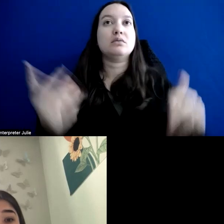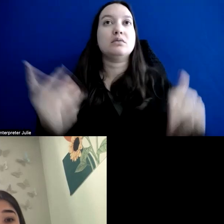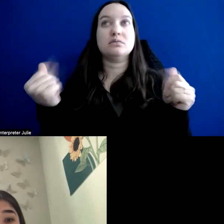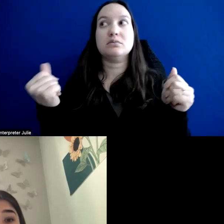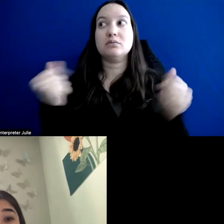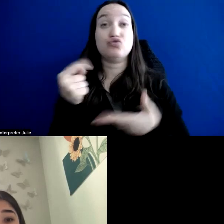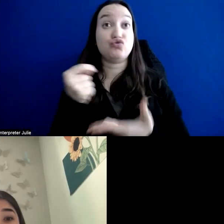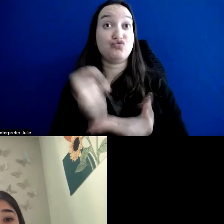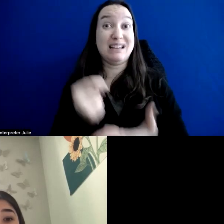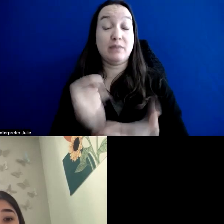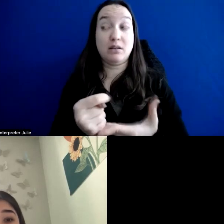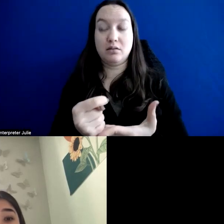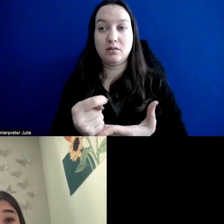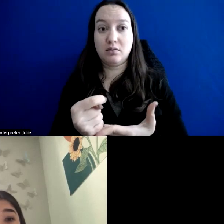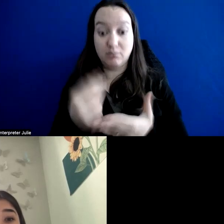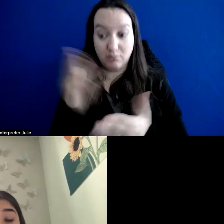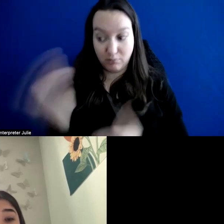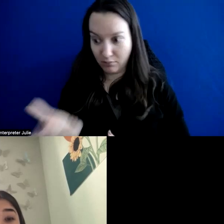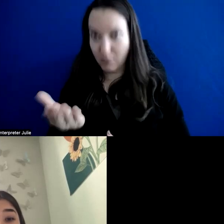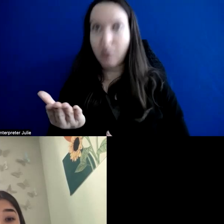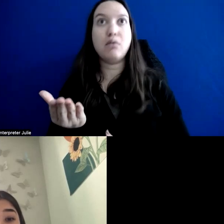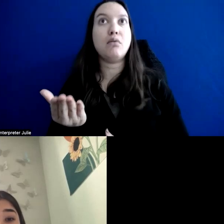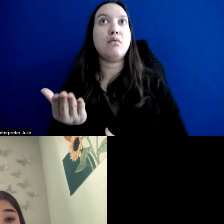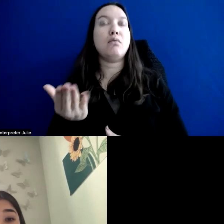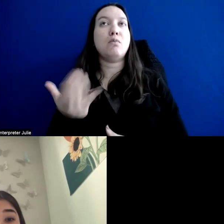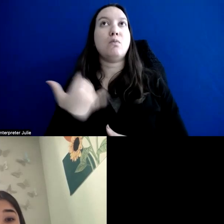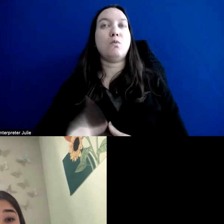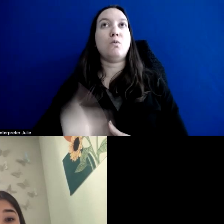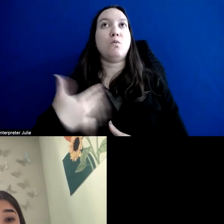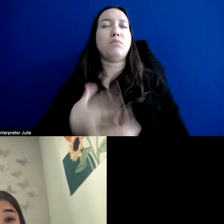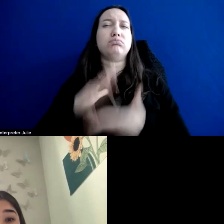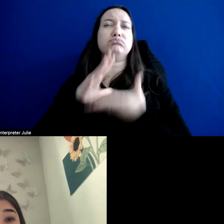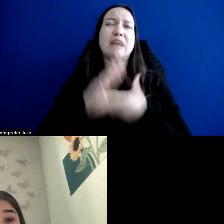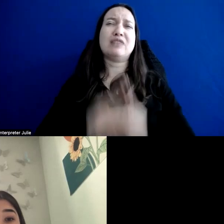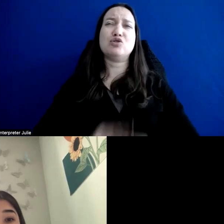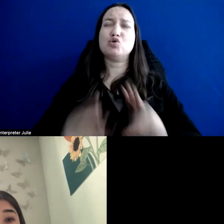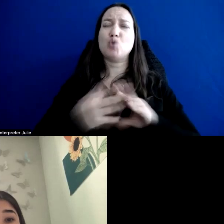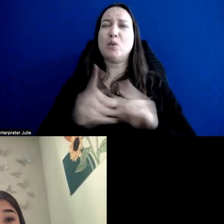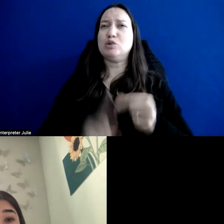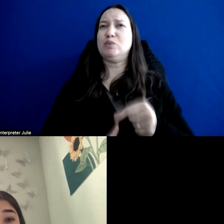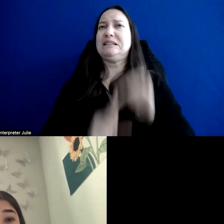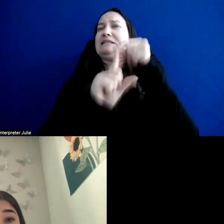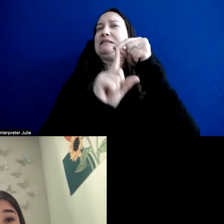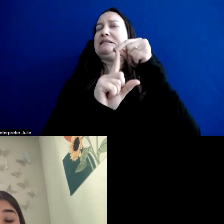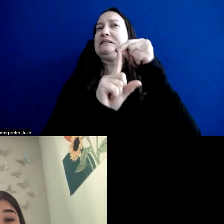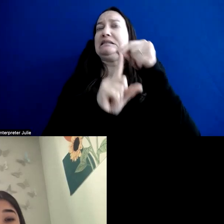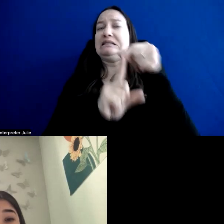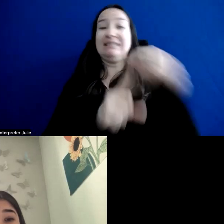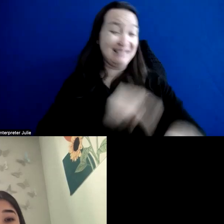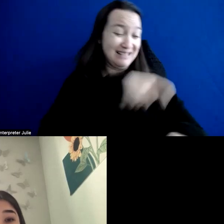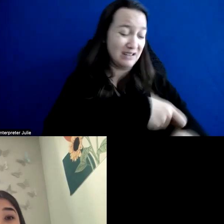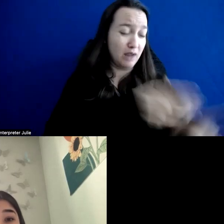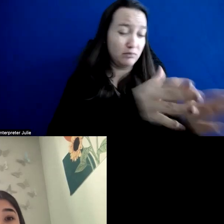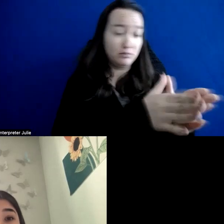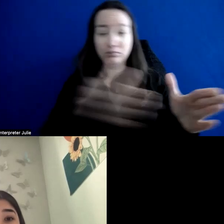the treatment became available. That narrative is an unusual narrative in the history of medicine in such a relatively short space